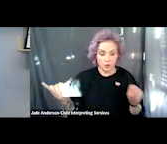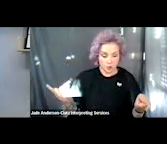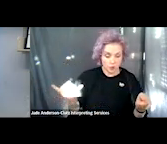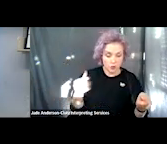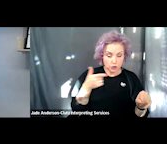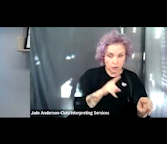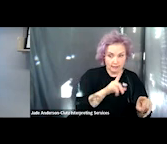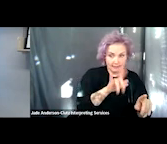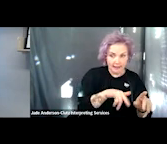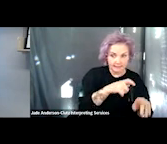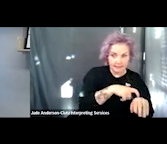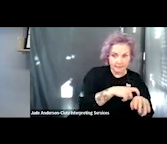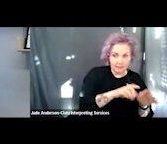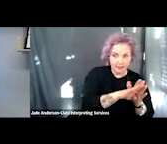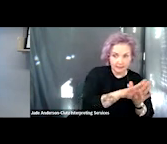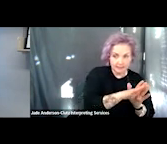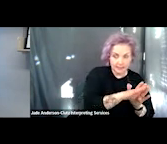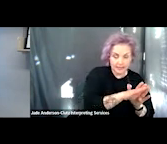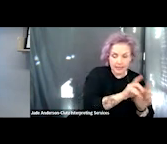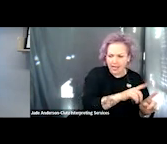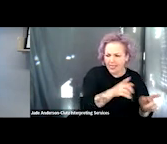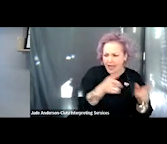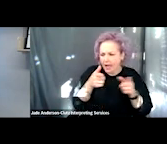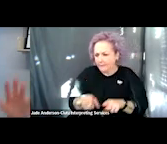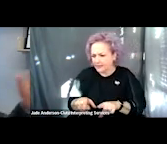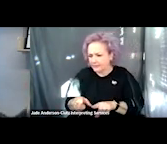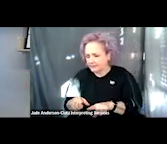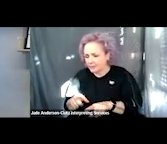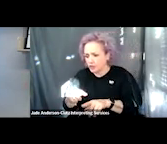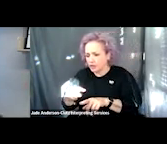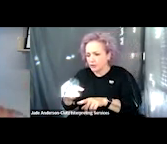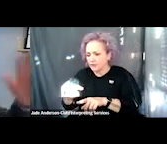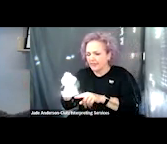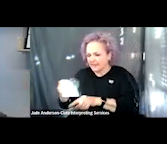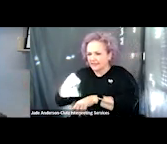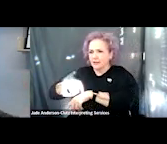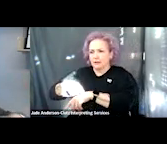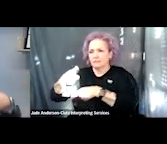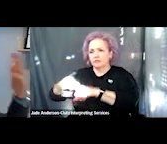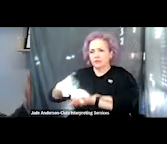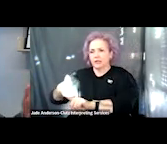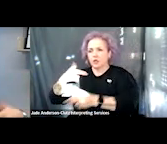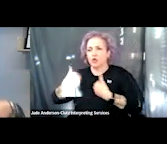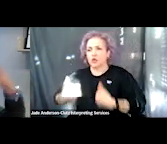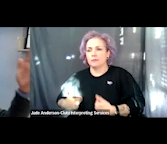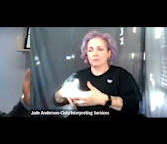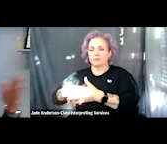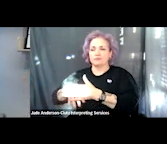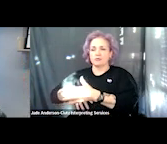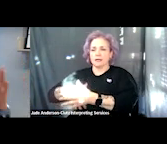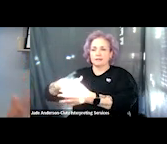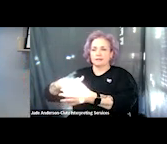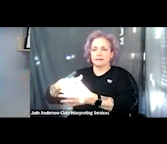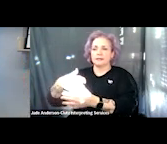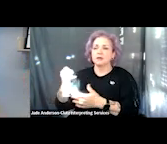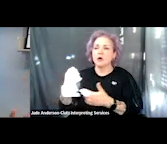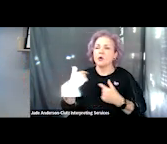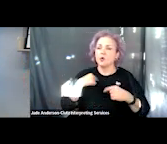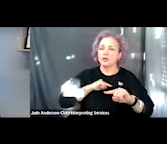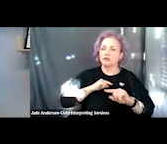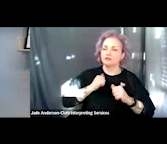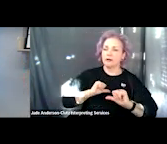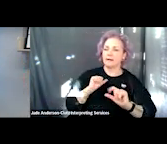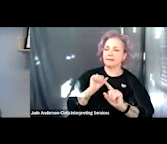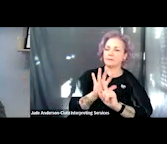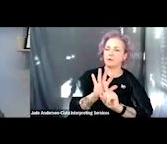always, but we're testing sort of the offspring once they grow up, or when they're young, or when they're really old. It all, it